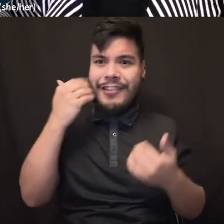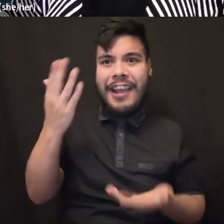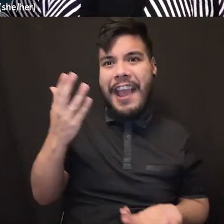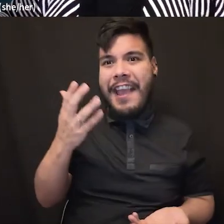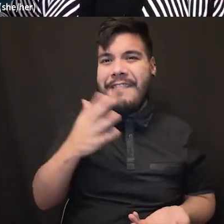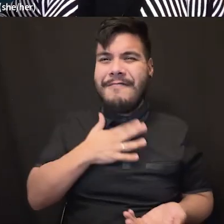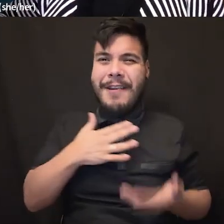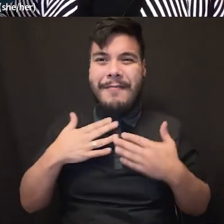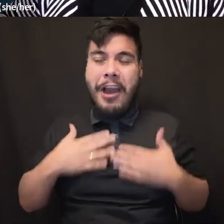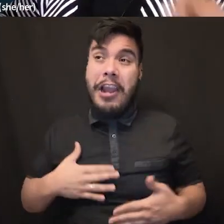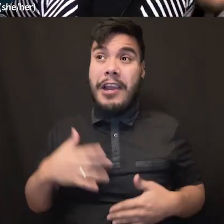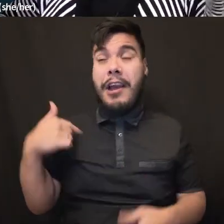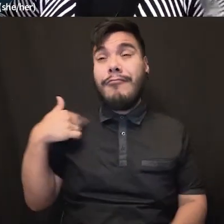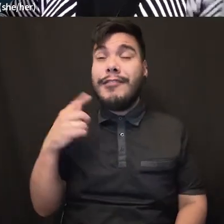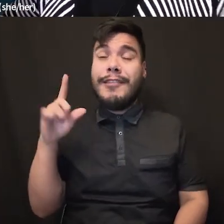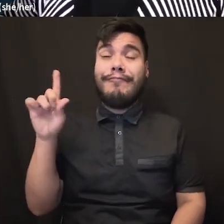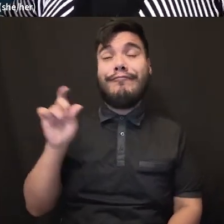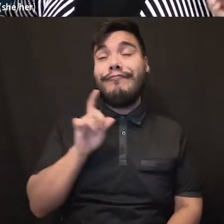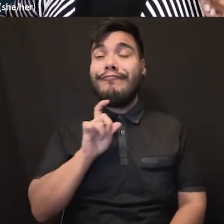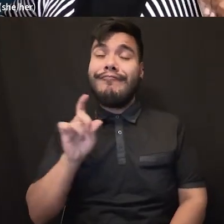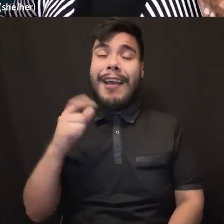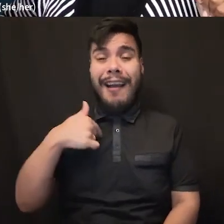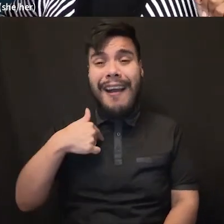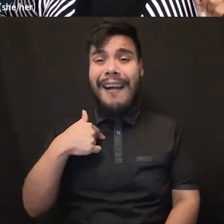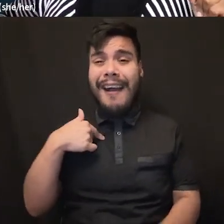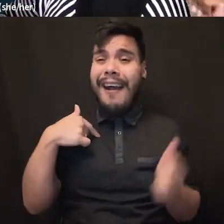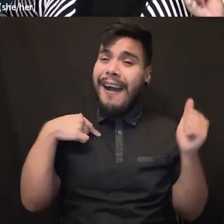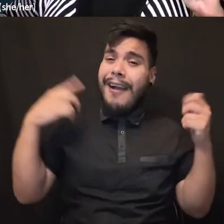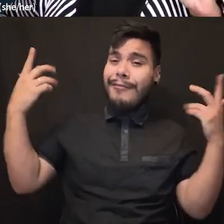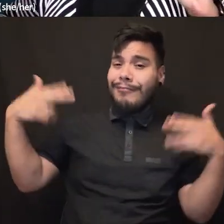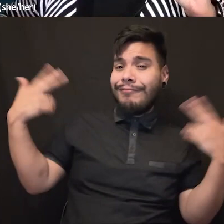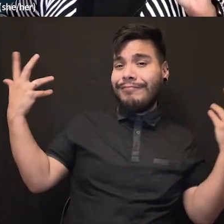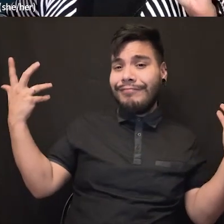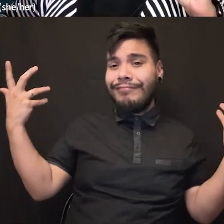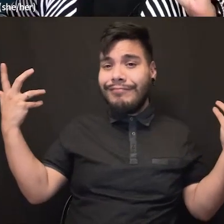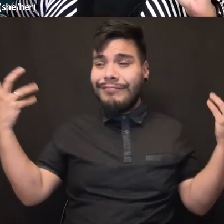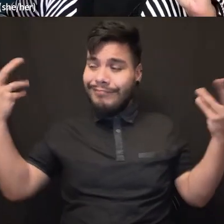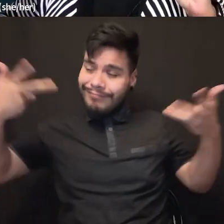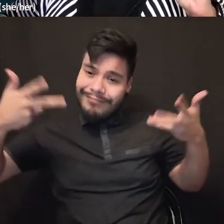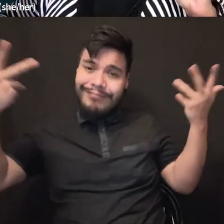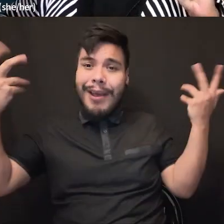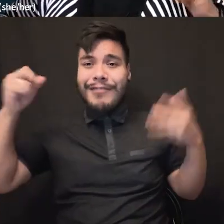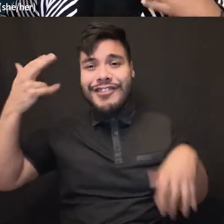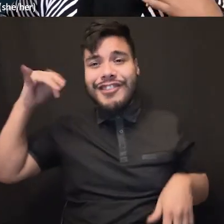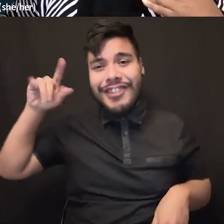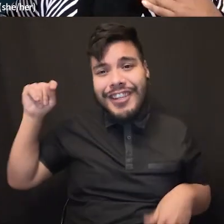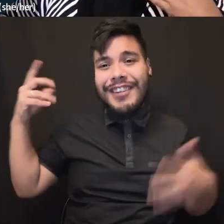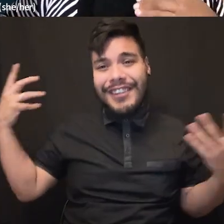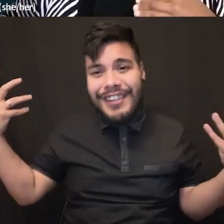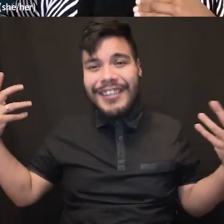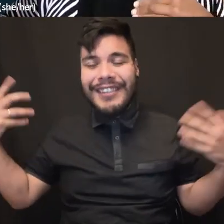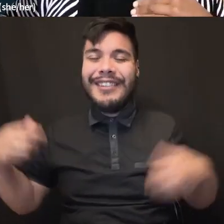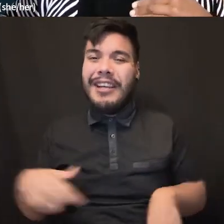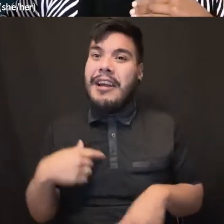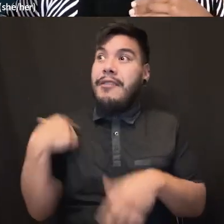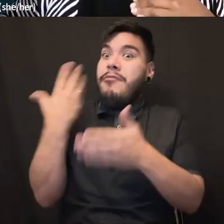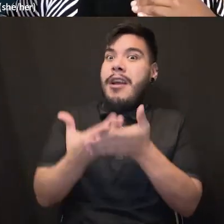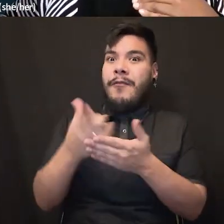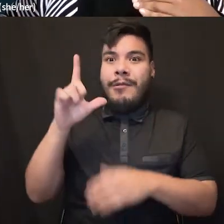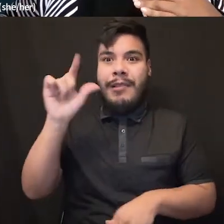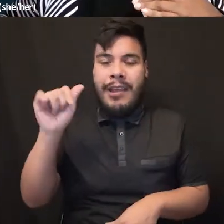around sort of feeling like I'm the shit, you know what I'm saying? And then I got to LA, I got to